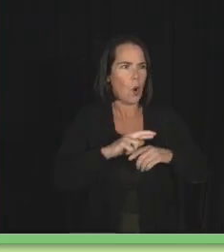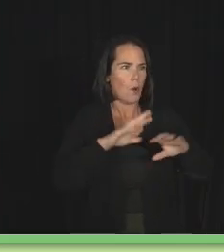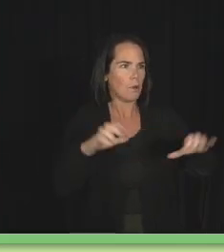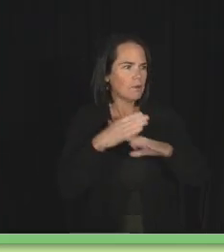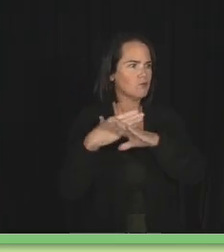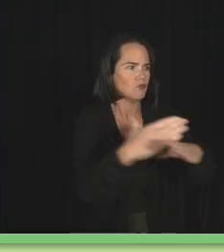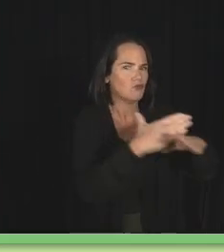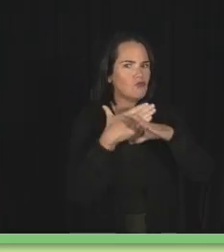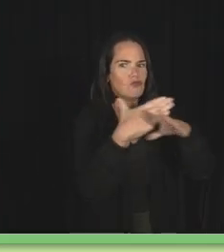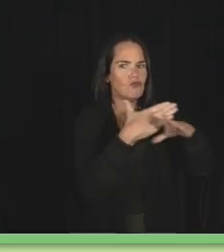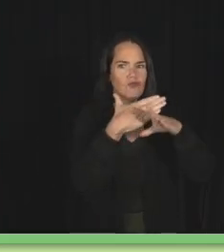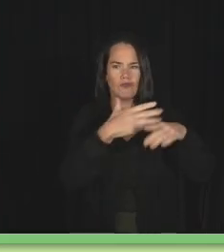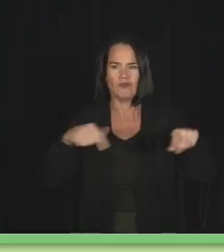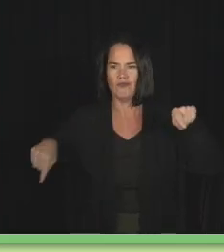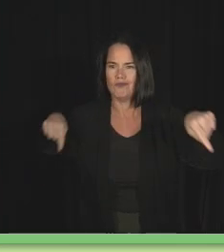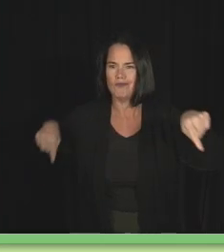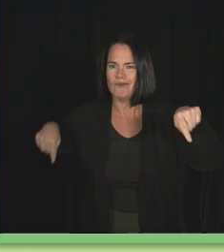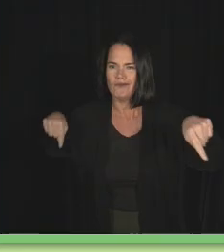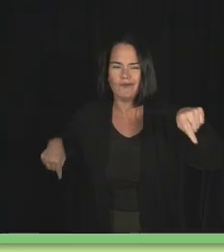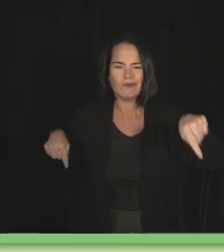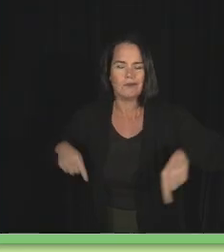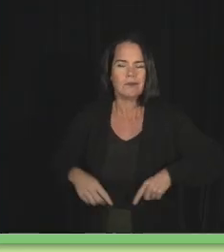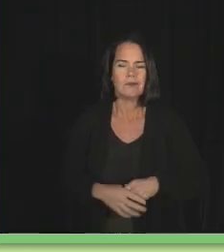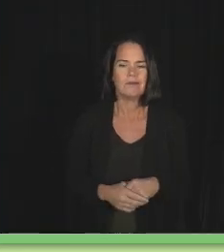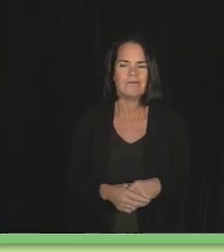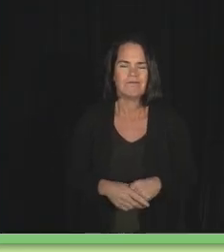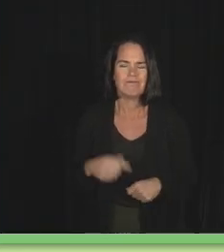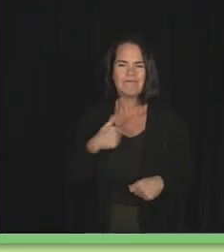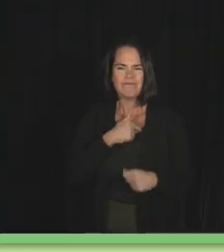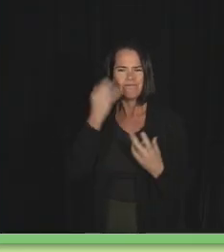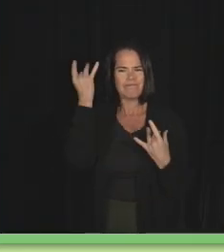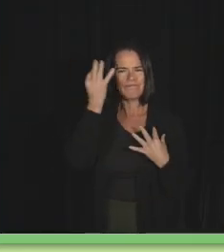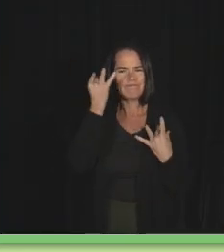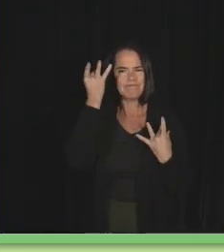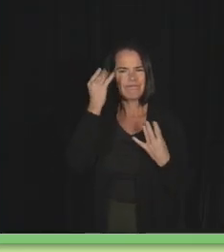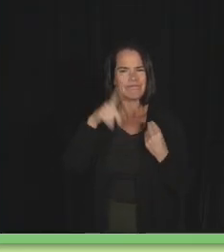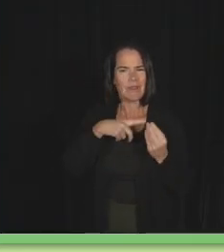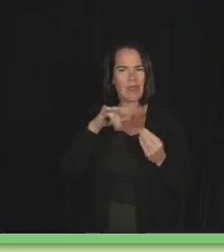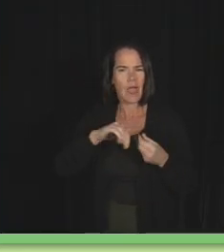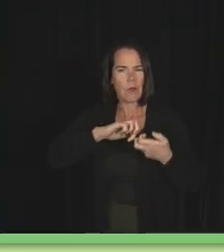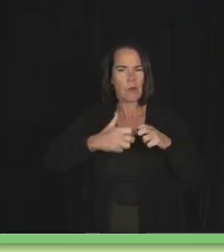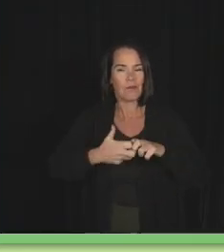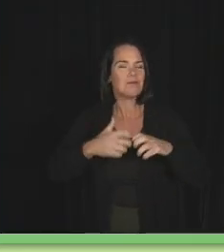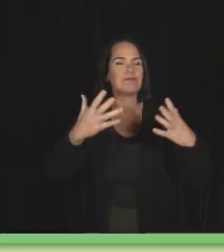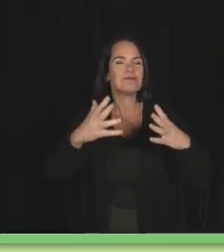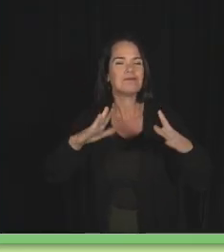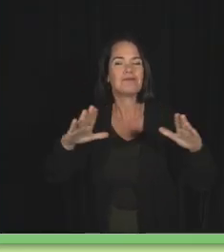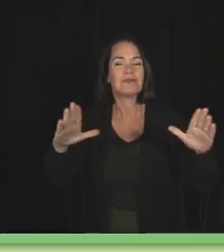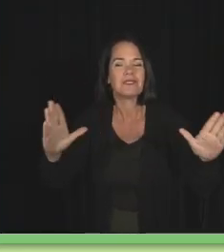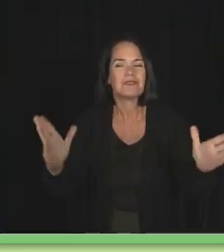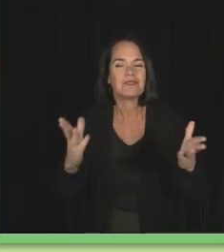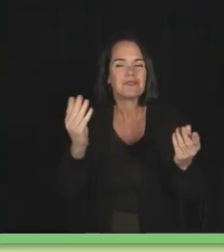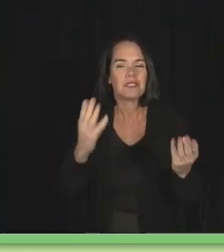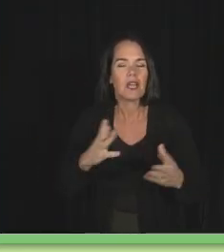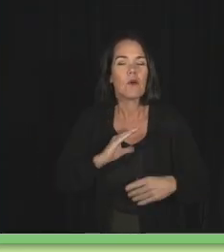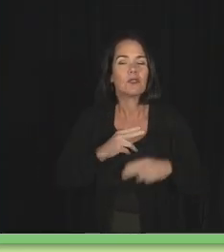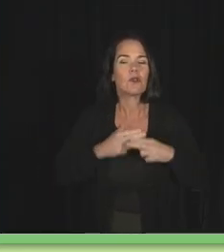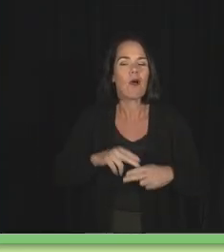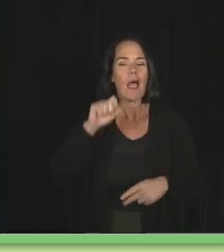sharing resources. We've been thinking about this problem, and I'm delighted to introduce you all to the Apple